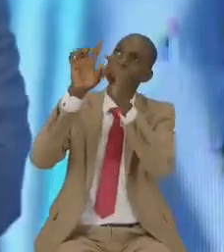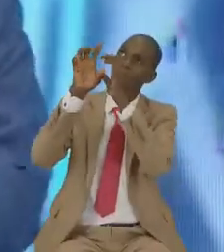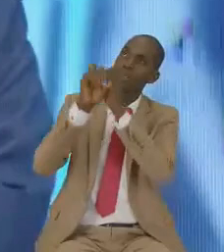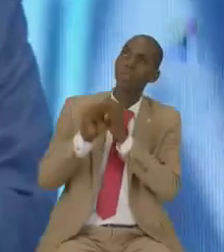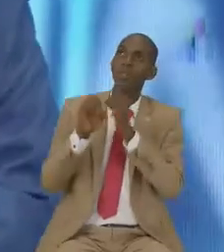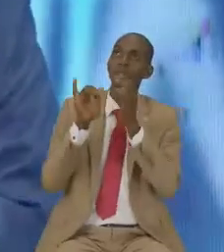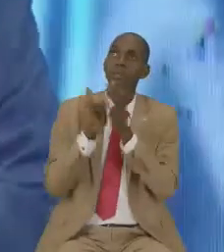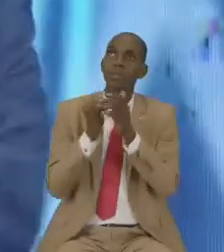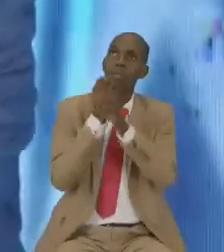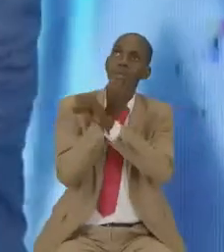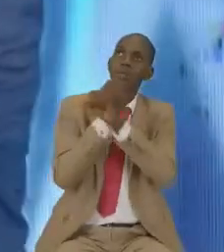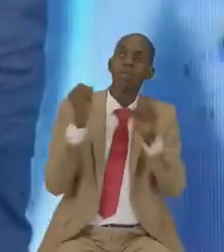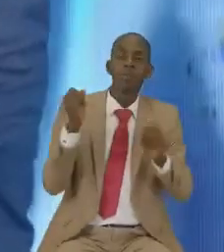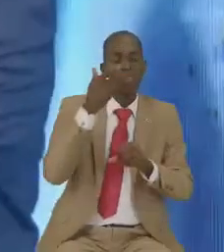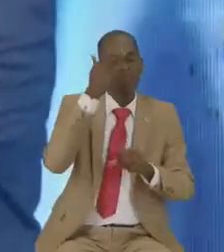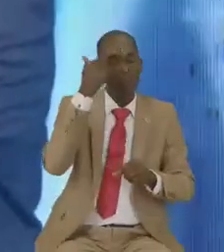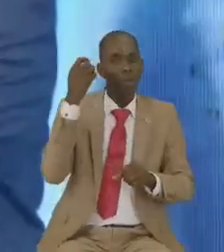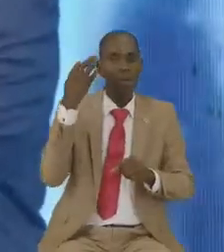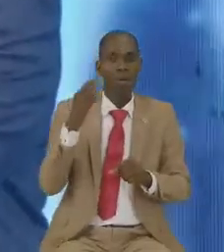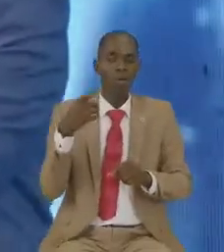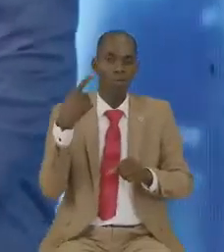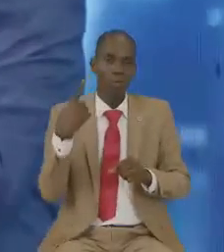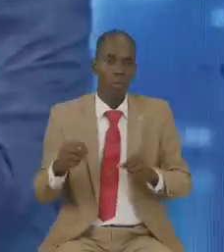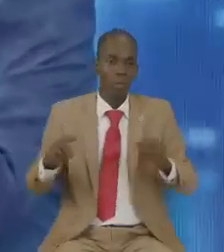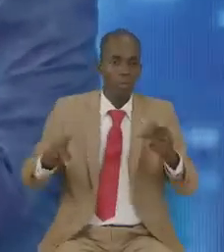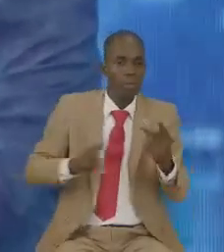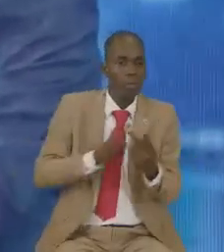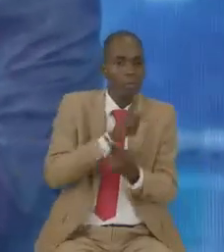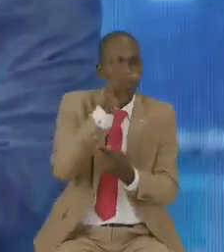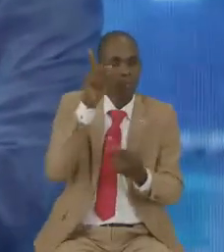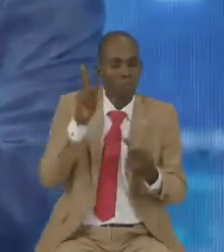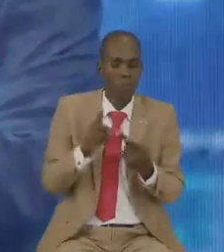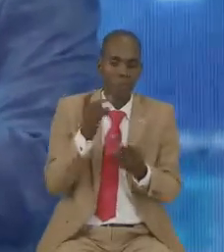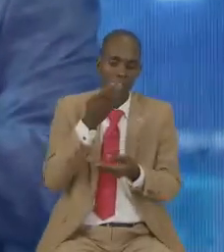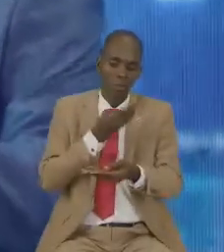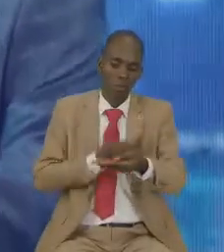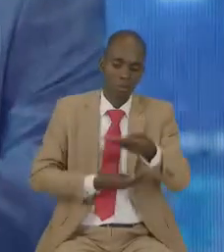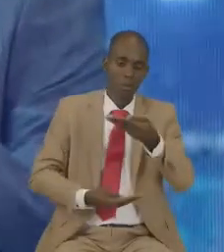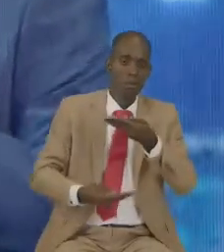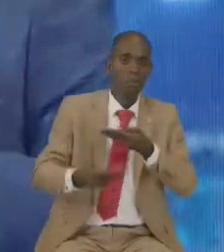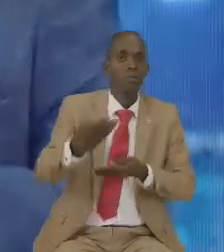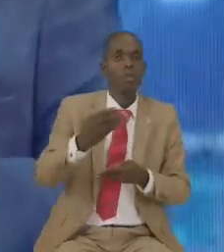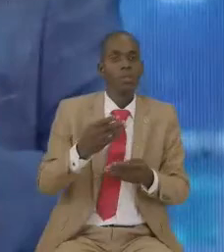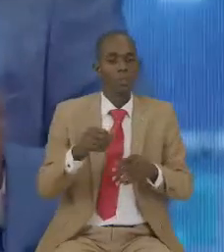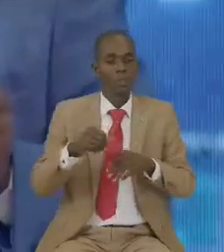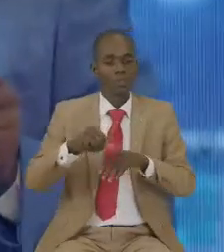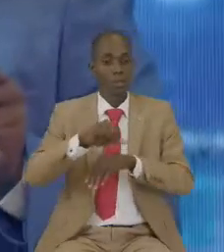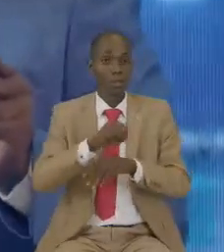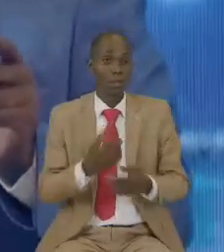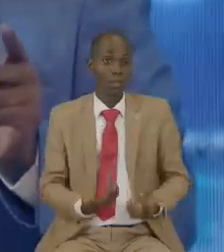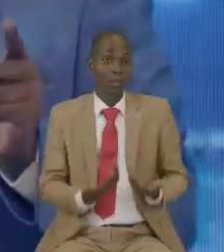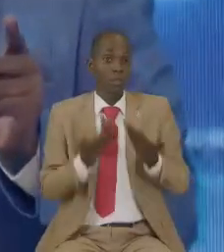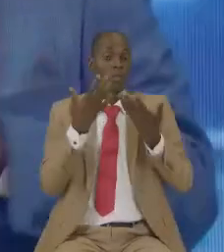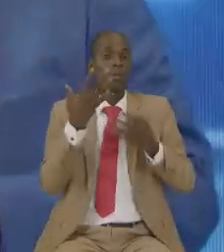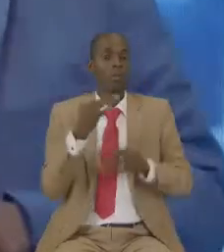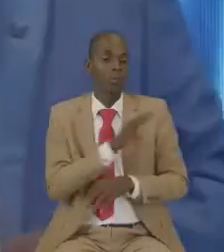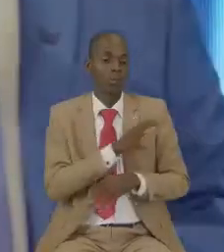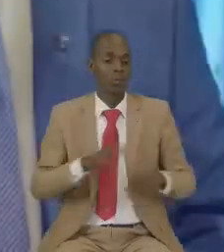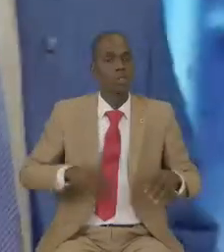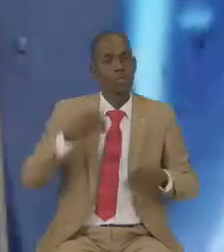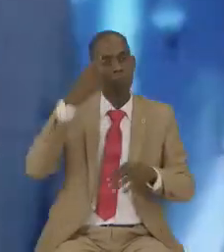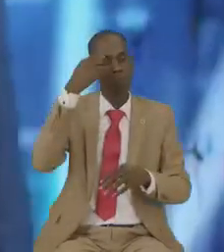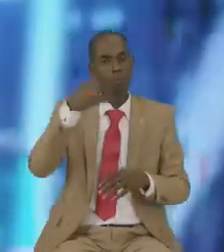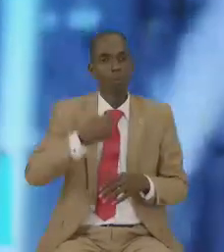on the basis of the perfect substitutionary atonement of Christ for me.